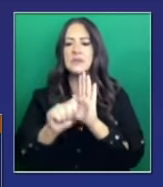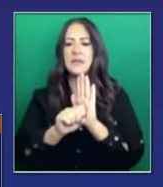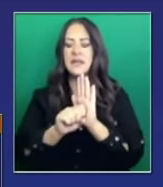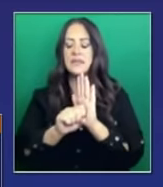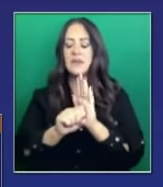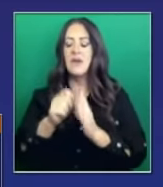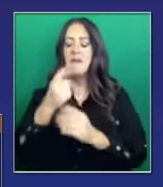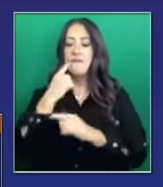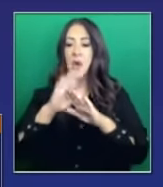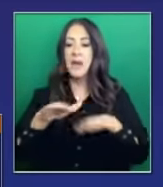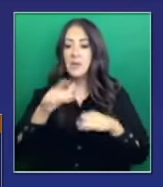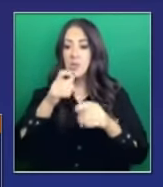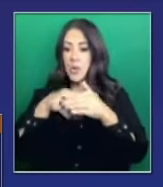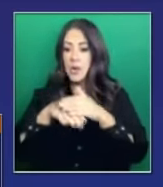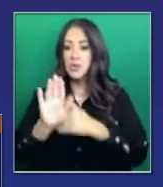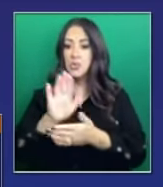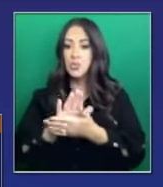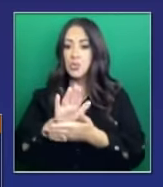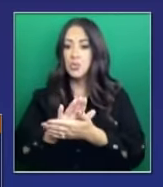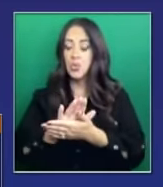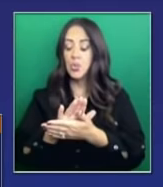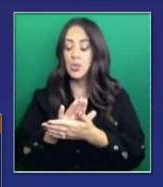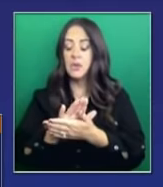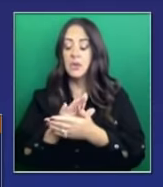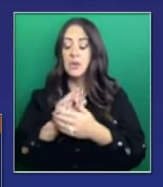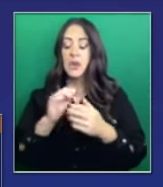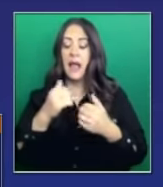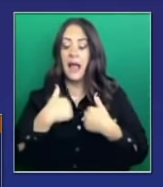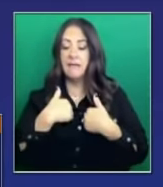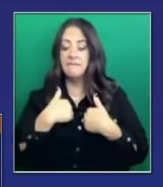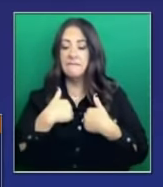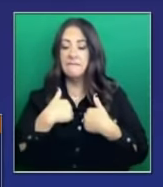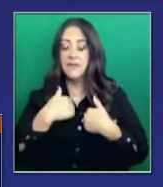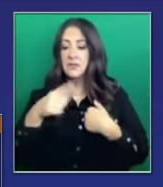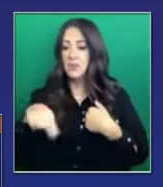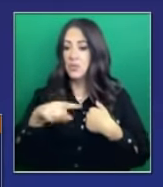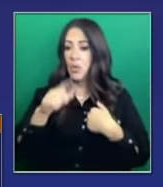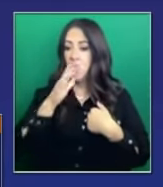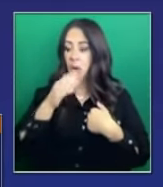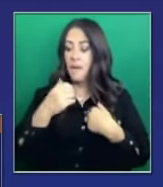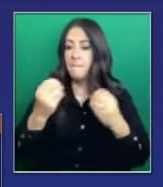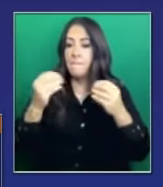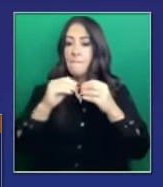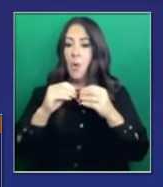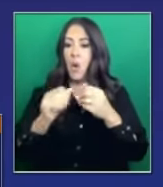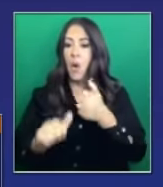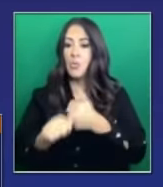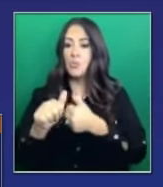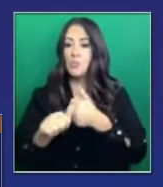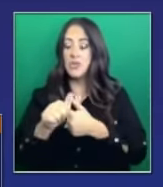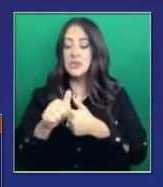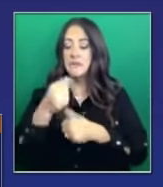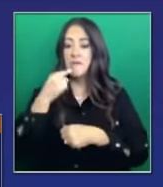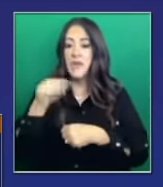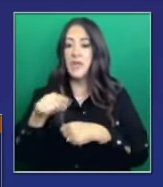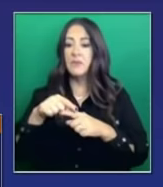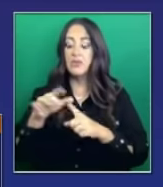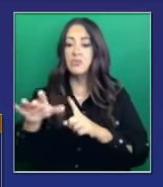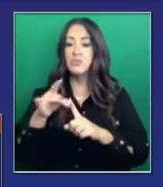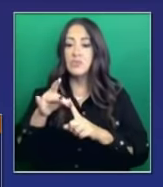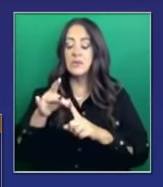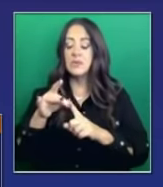was not associated with a quote-unquote higher risk of getting COVID-19. And I say higher risk because no one's naive about